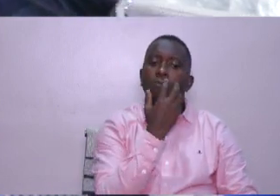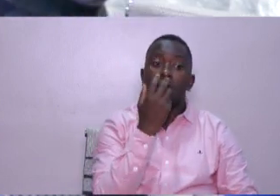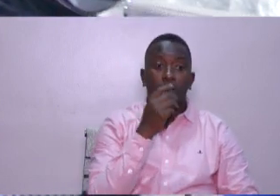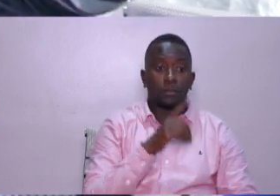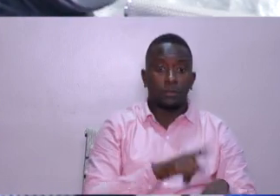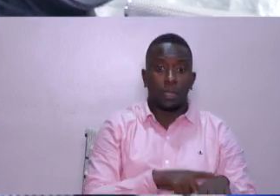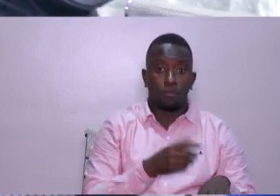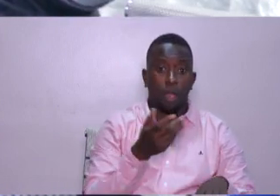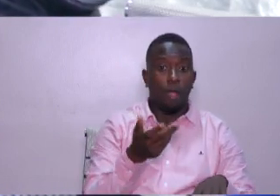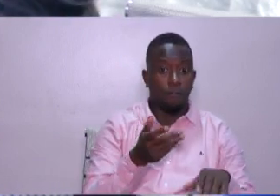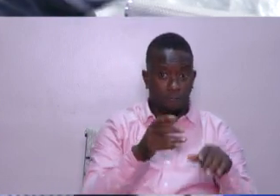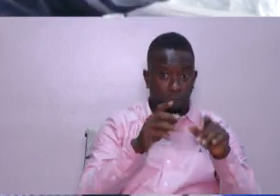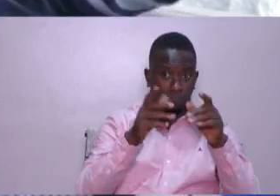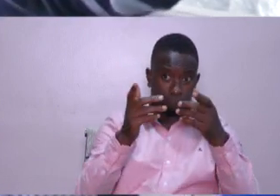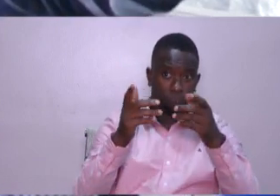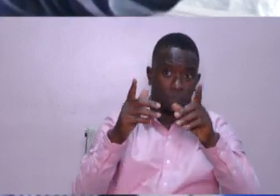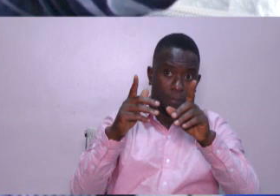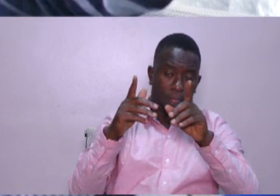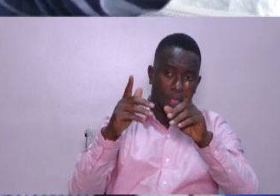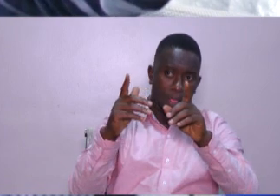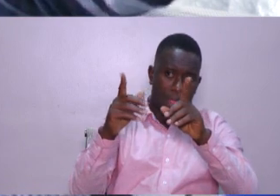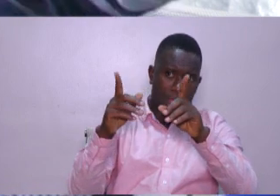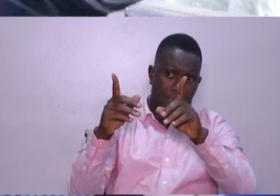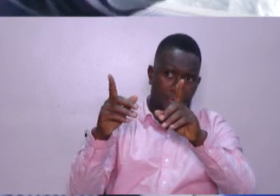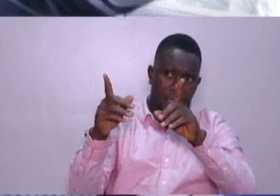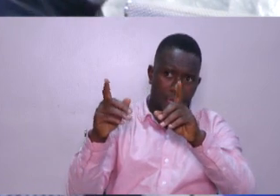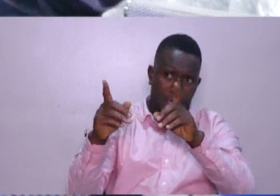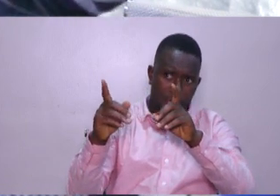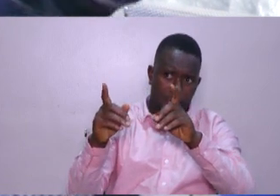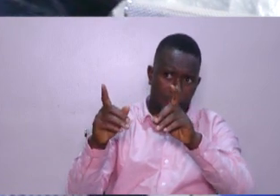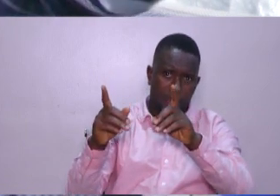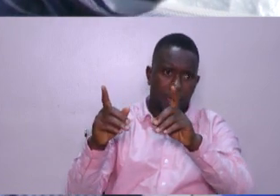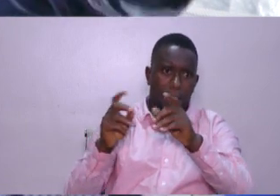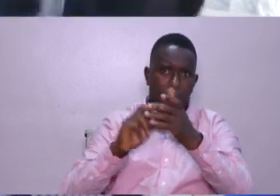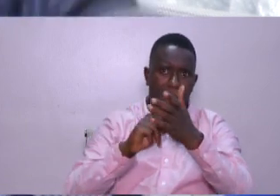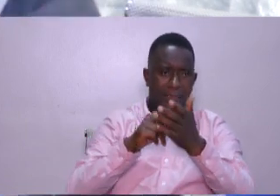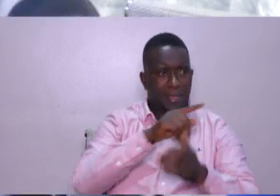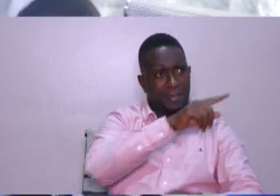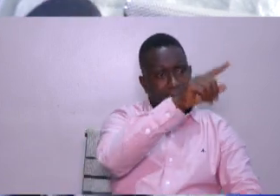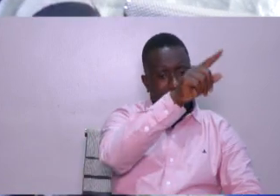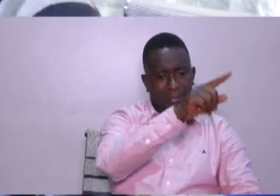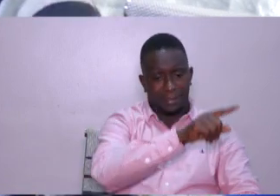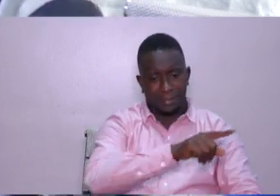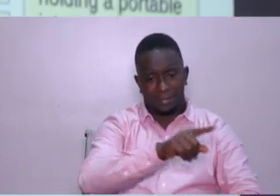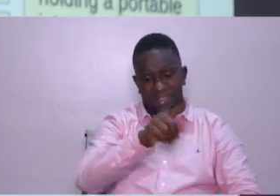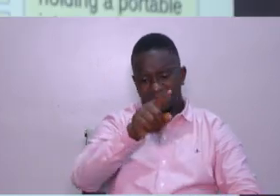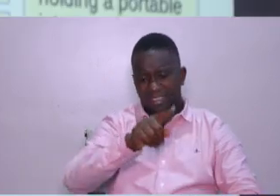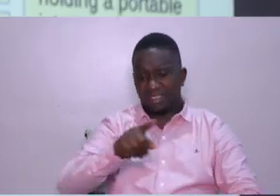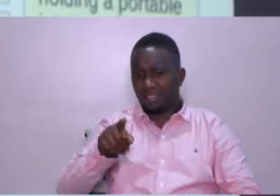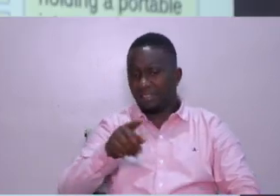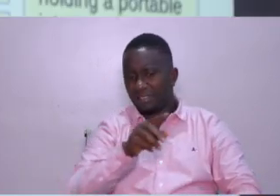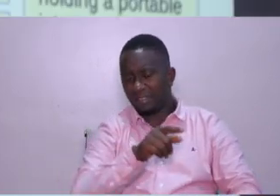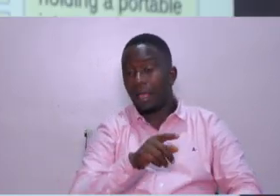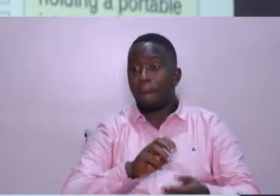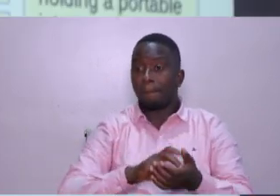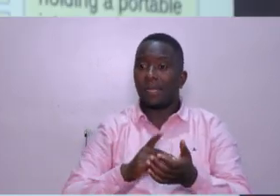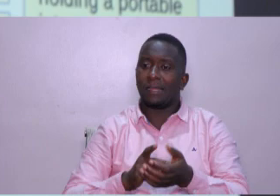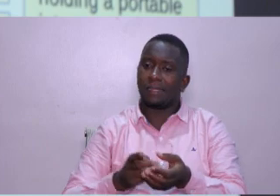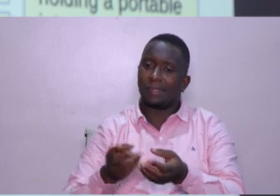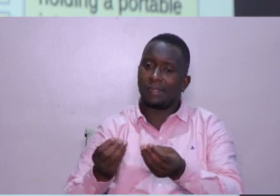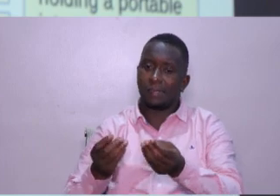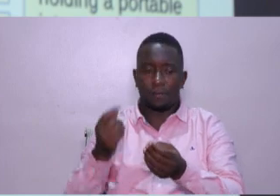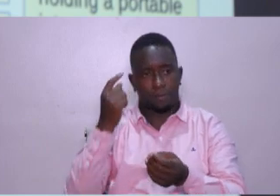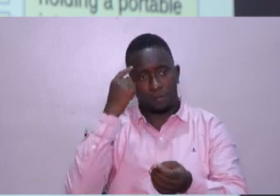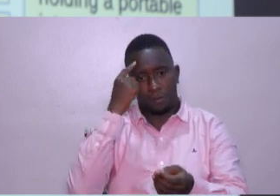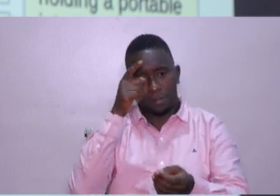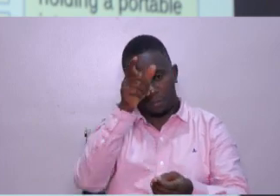what zigzag looks like, animating it becomes easy for the animator. So wherever possible,